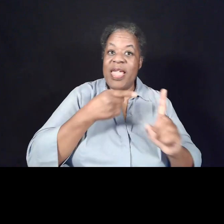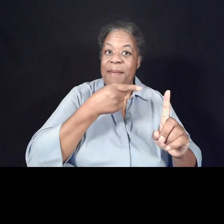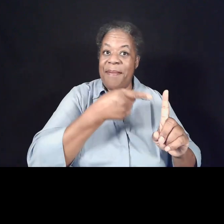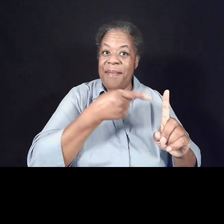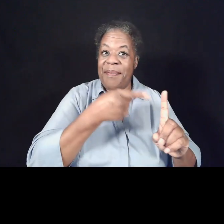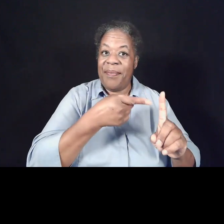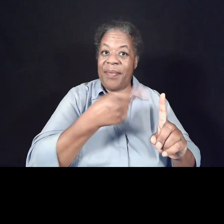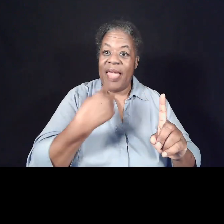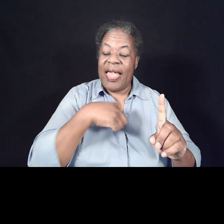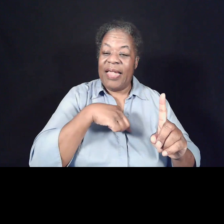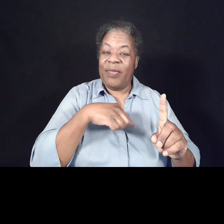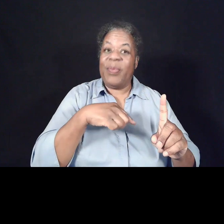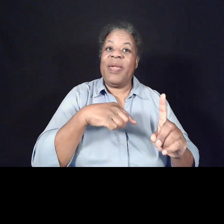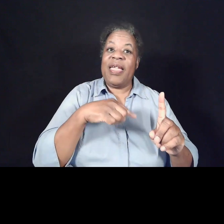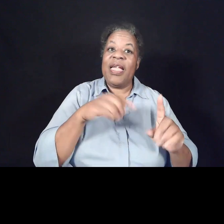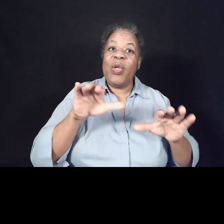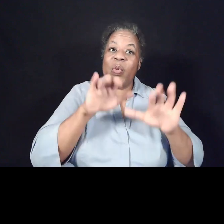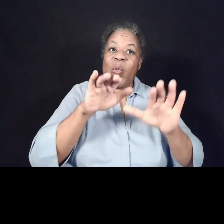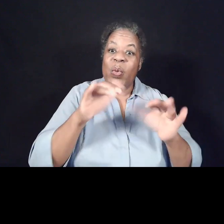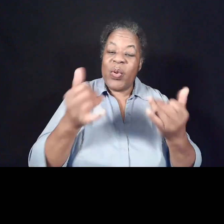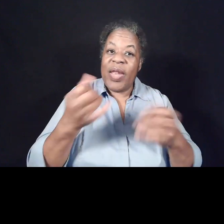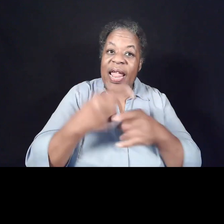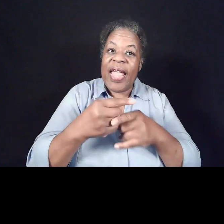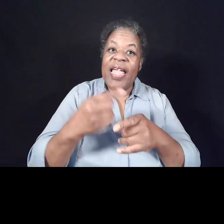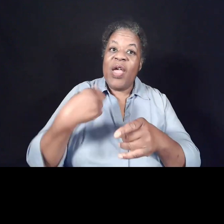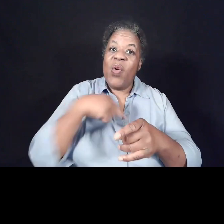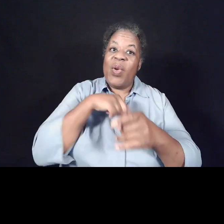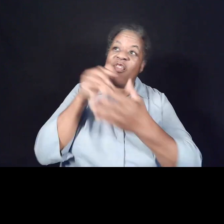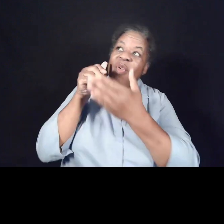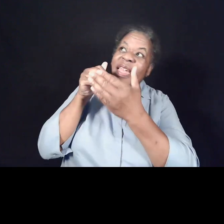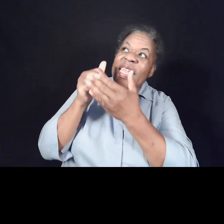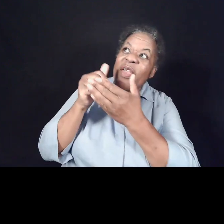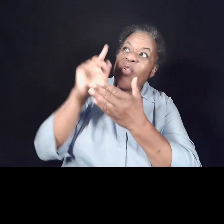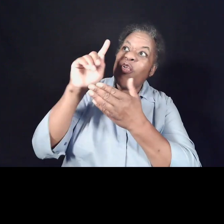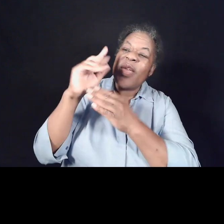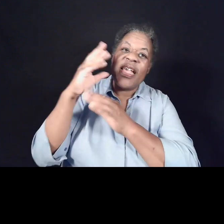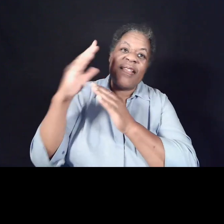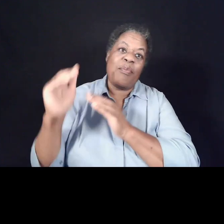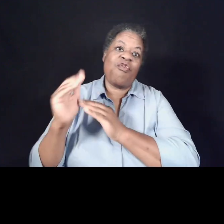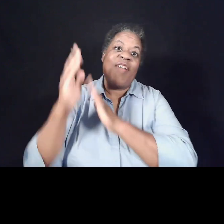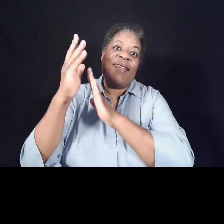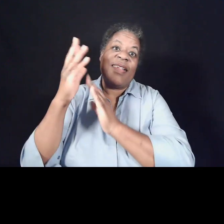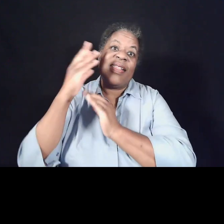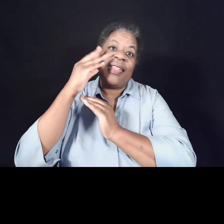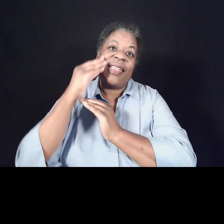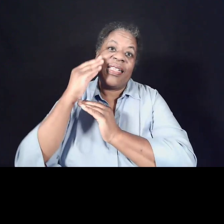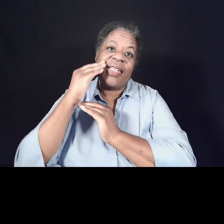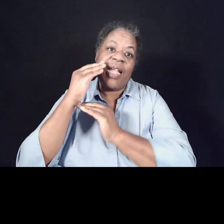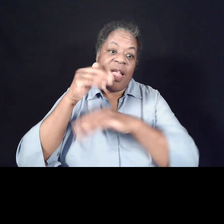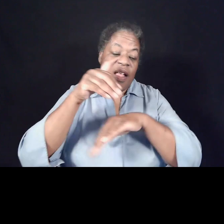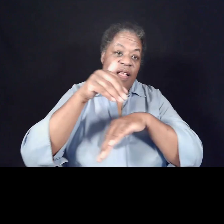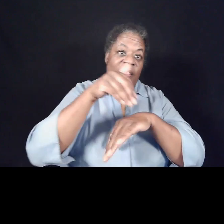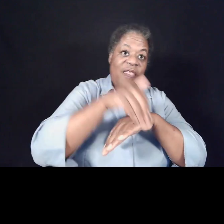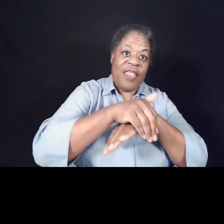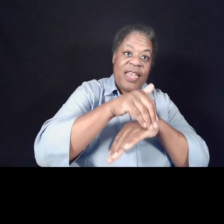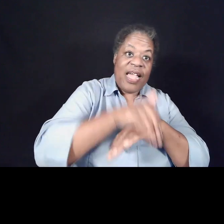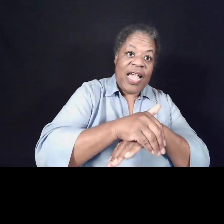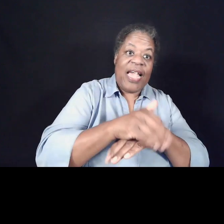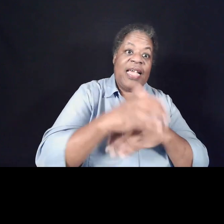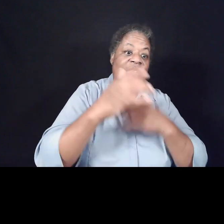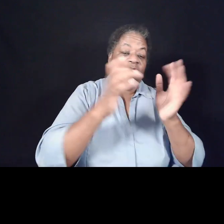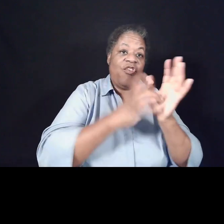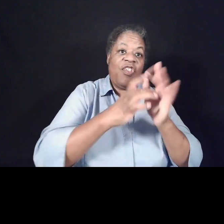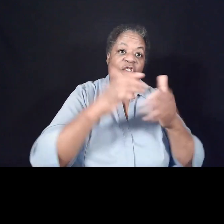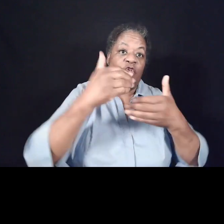partake in this meal together, we draw nearer to his presence. The scripture tells us on the night in which he was betrayed, Jesus took the